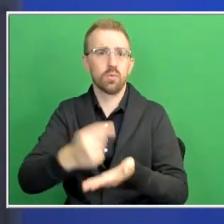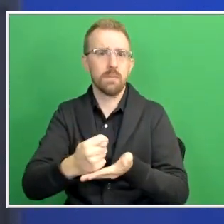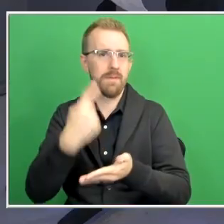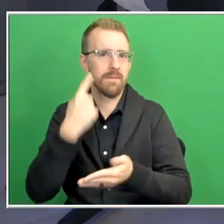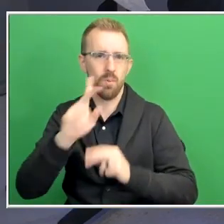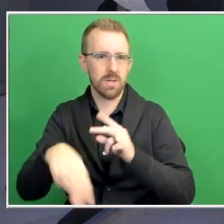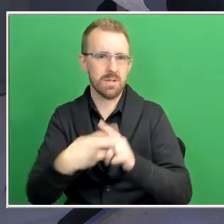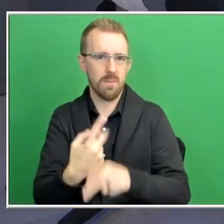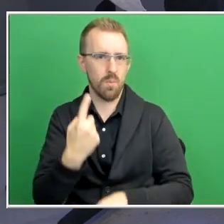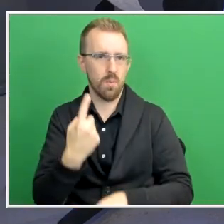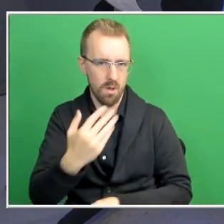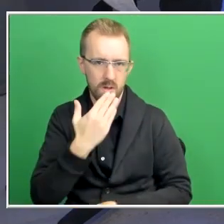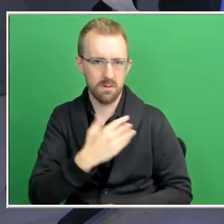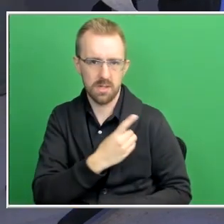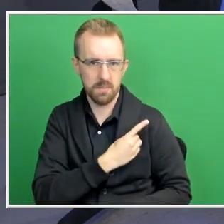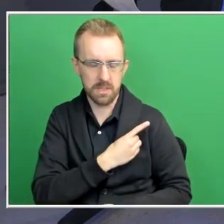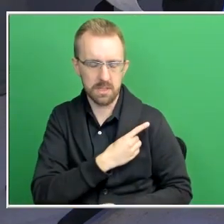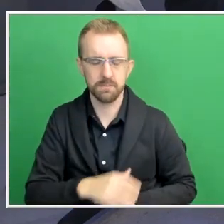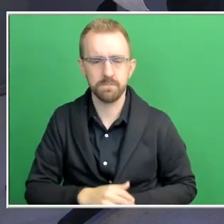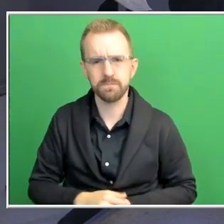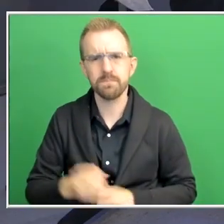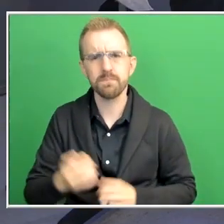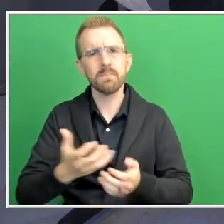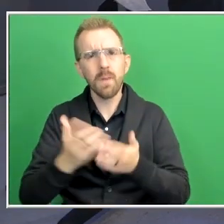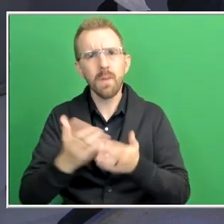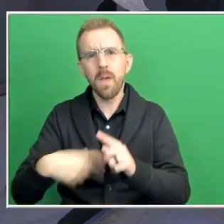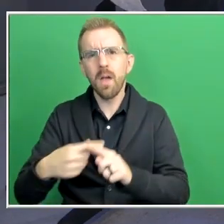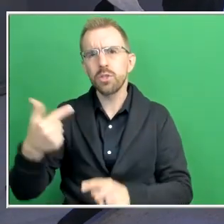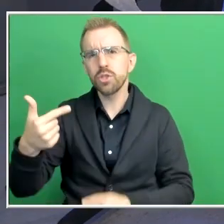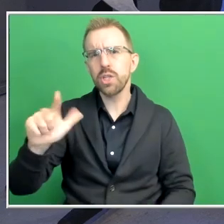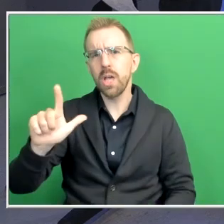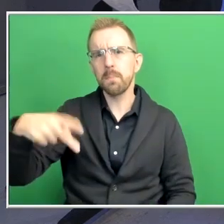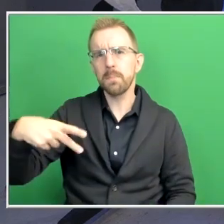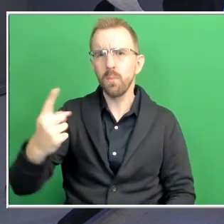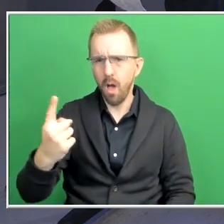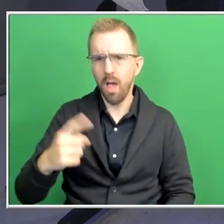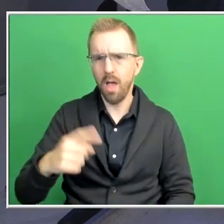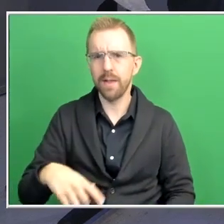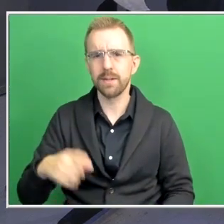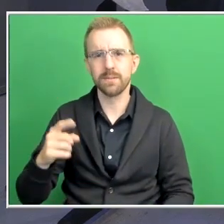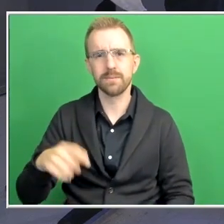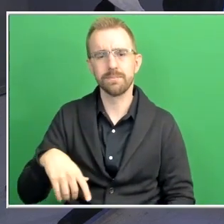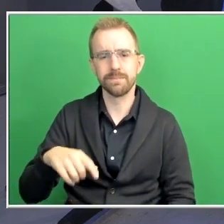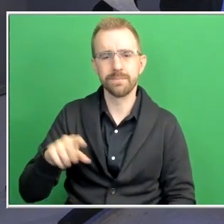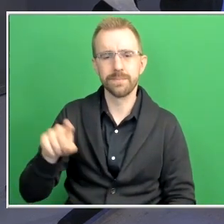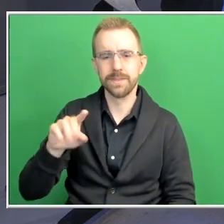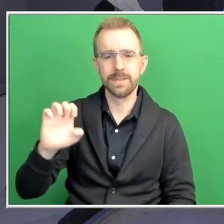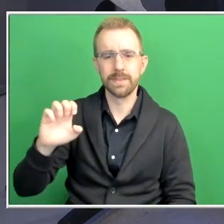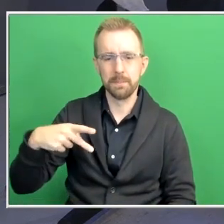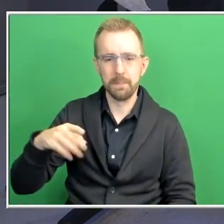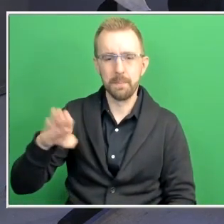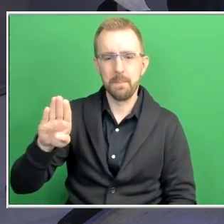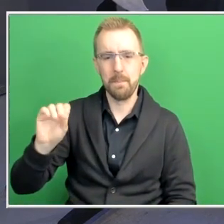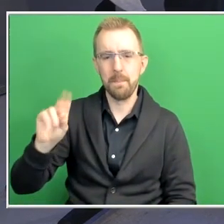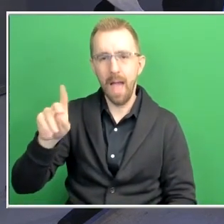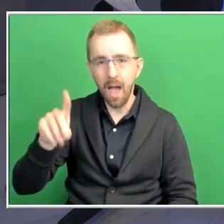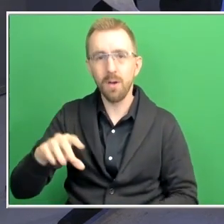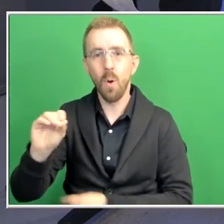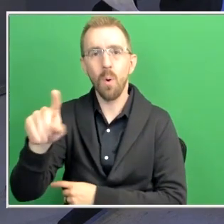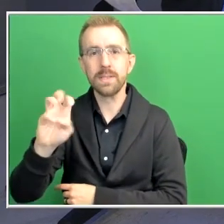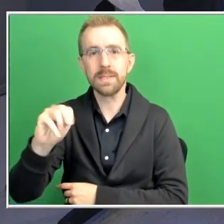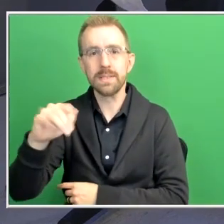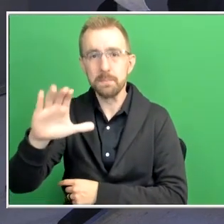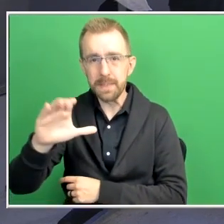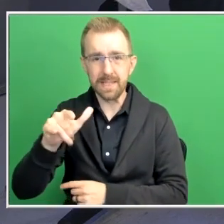So lots of stuff about the GLP-1 agonists like Zepbound or Ozempic and things like that. Were those drugs on that in the